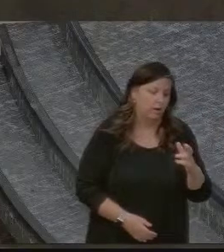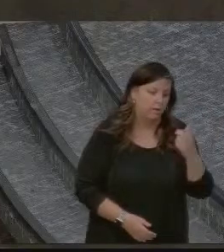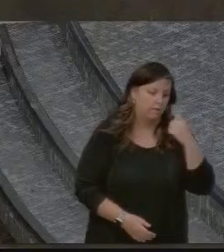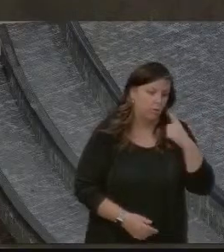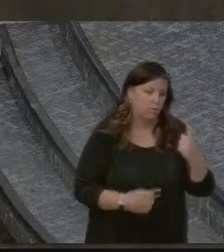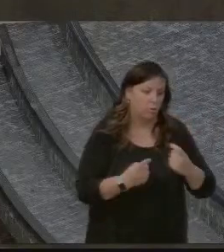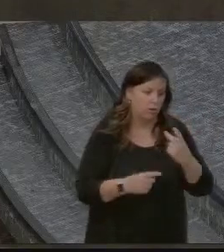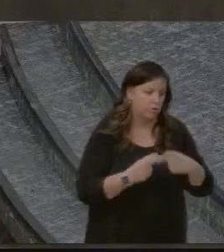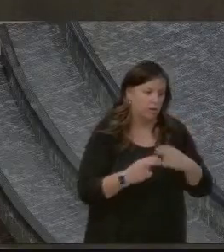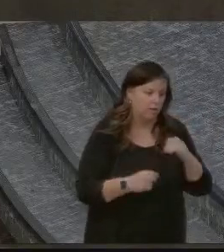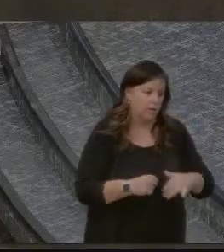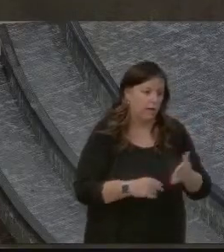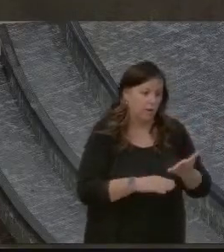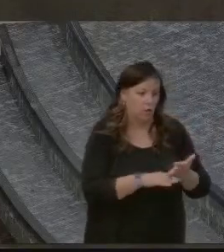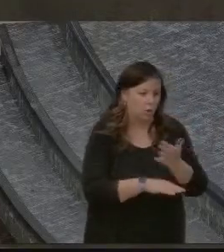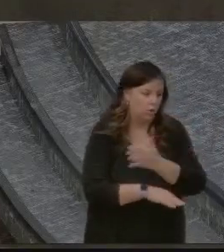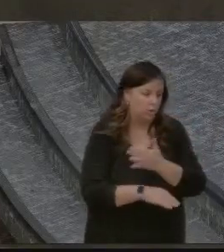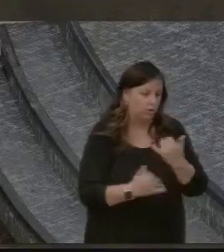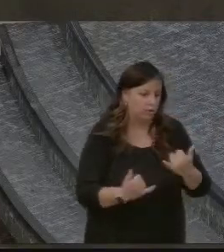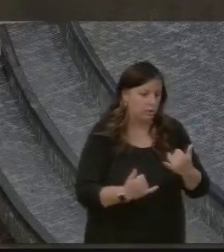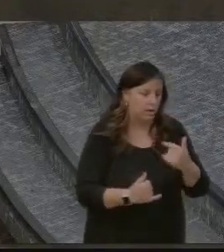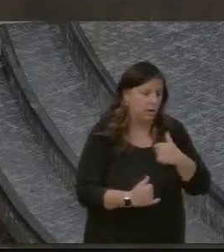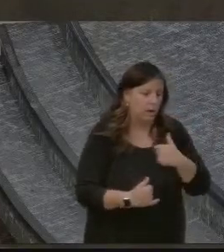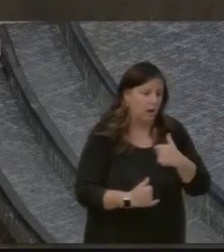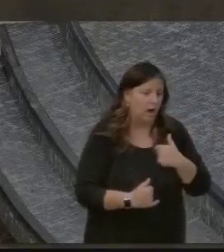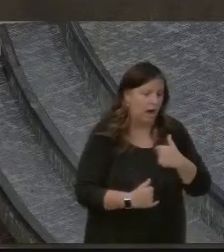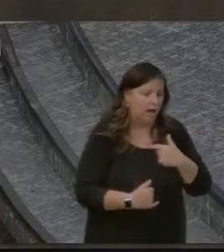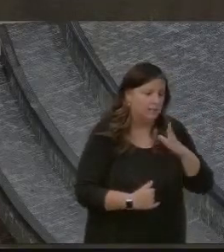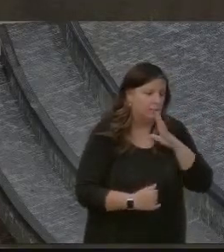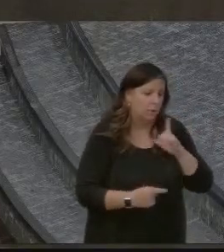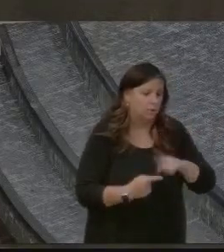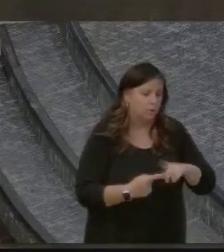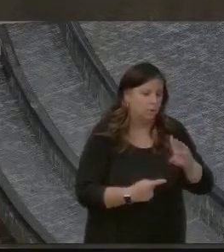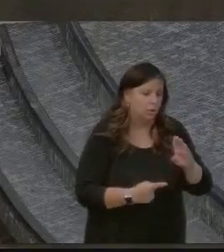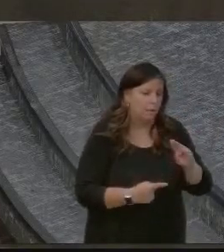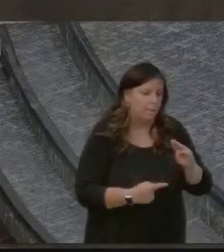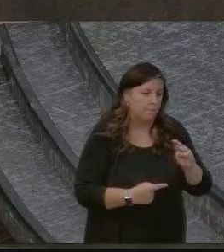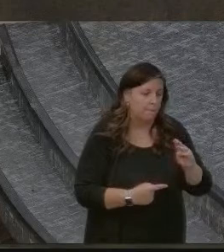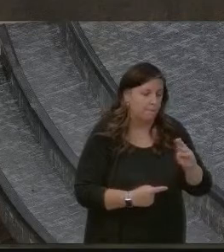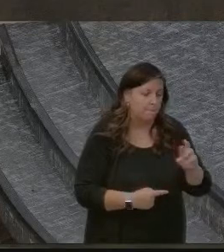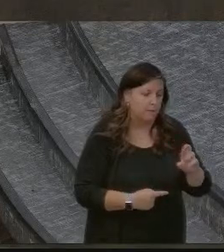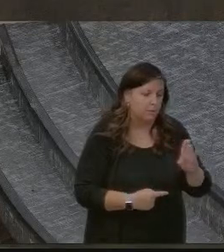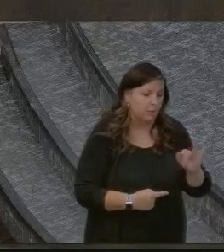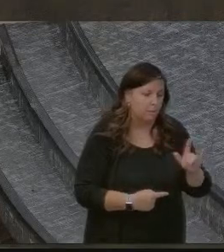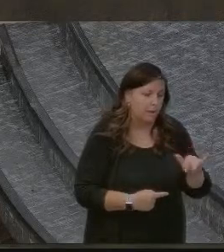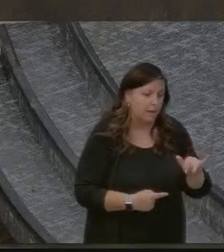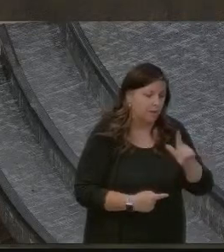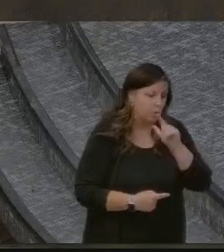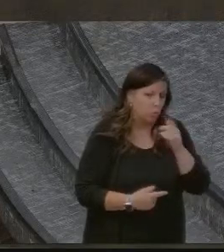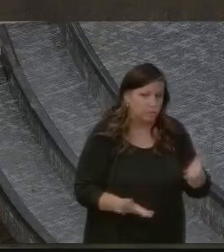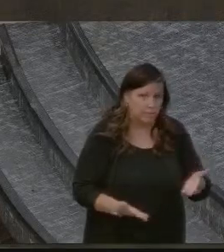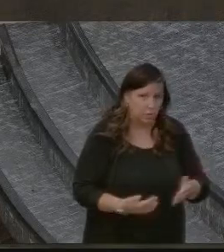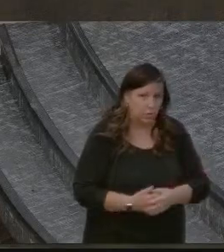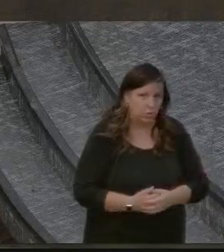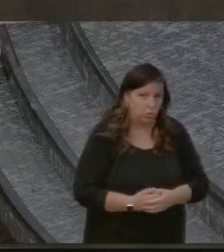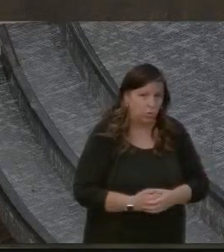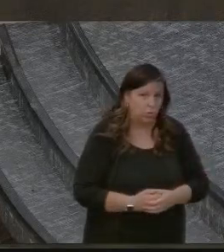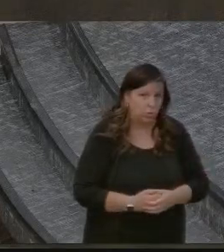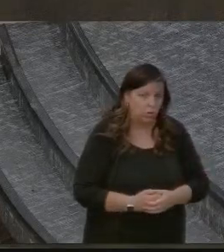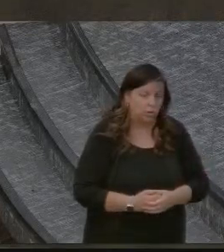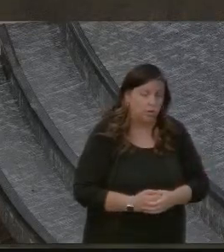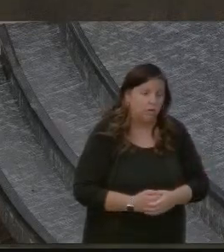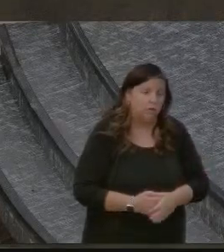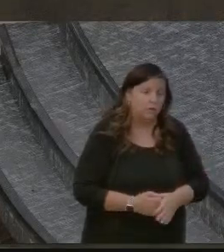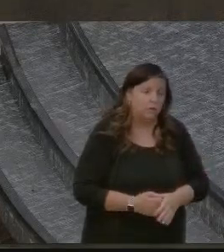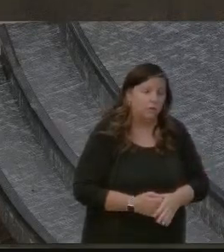that earlier today. I did speak to Mr. Bailey, who is also here, and the question